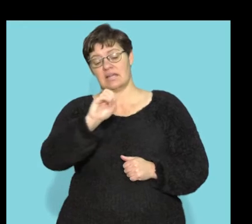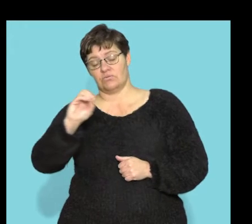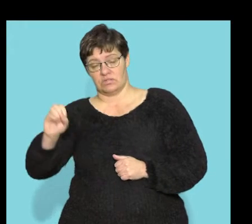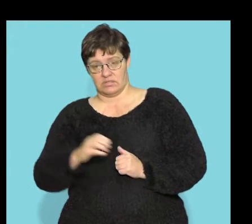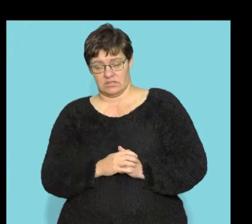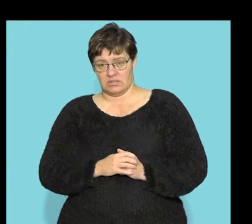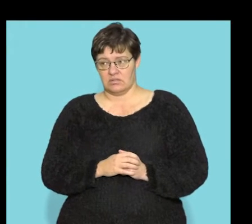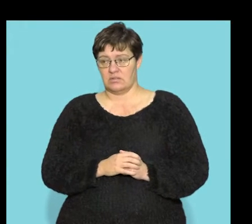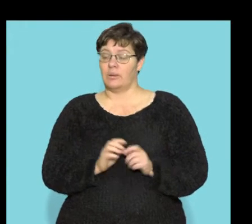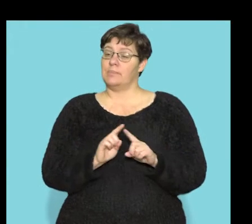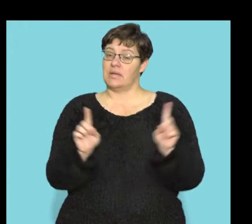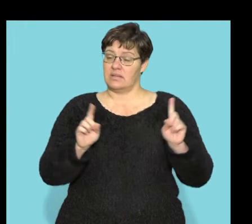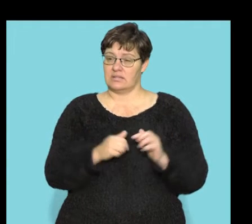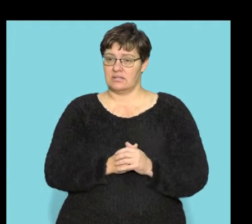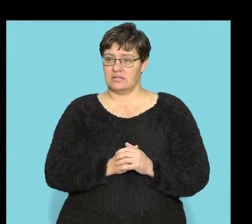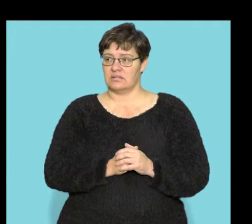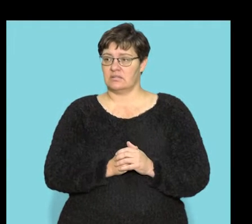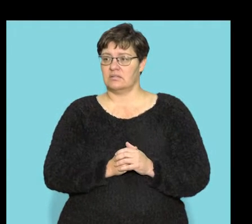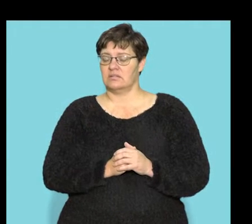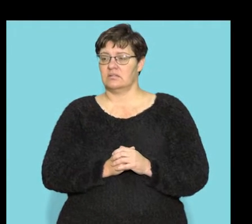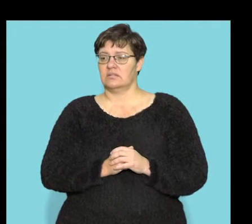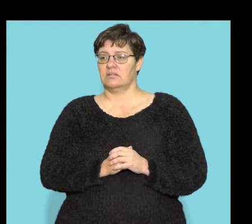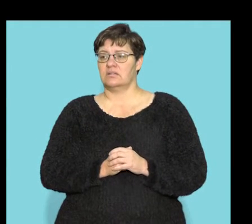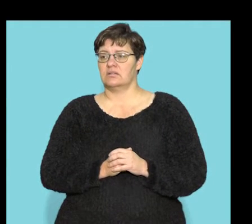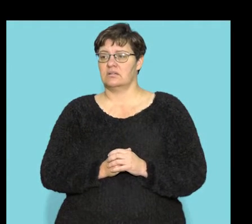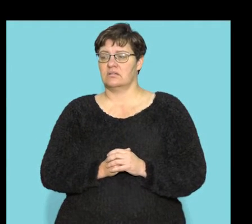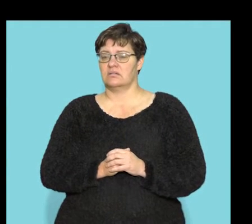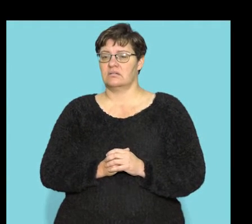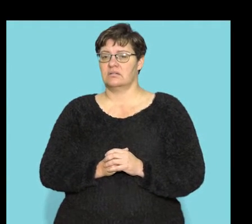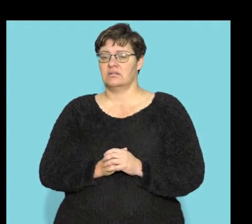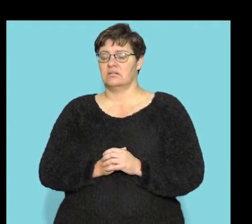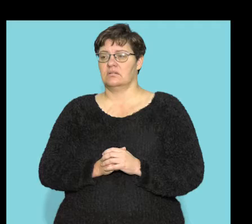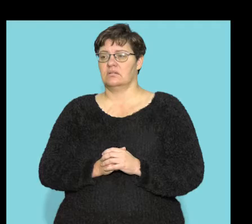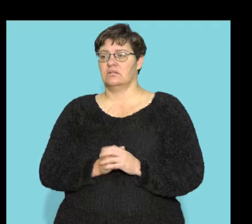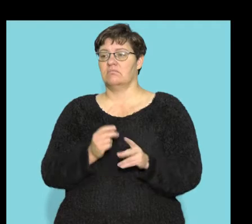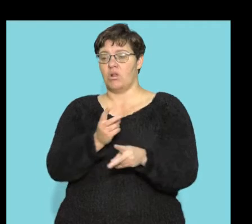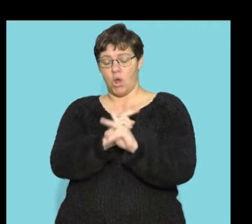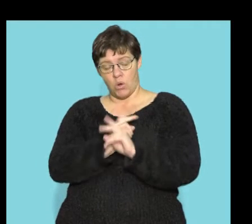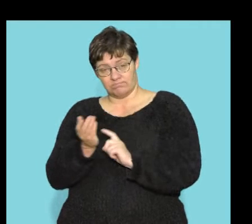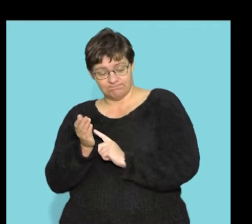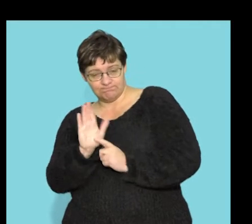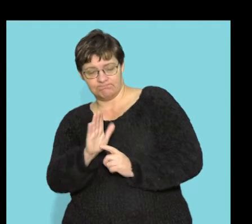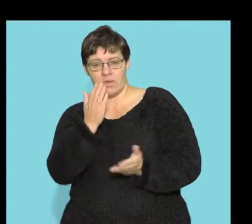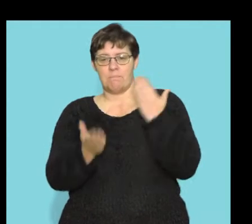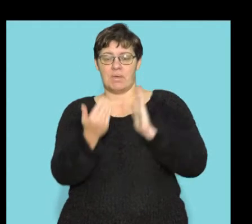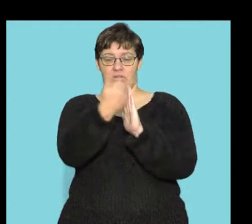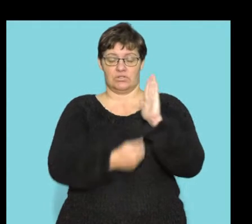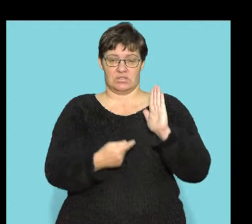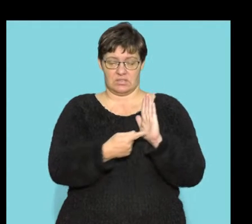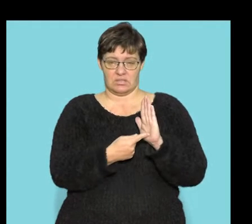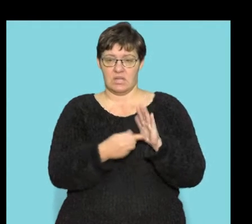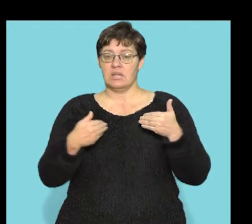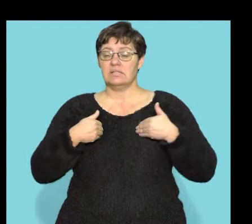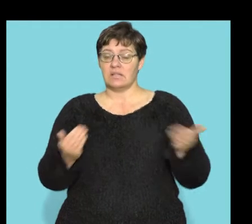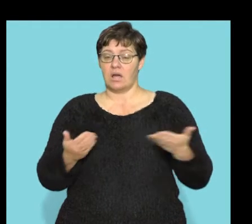1,588,800. However, now watch this here. Here's my loan as it should appear in my balance sheet. I start off with my